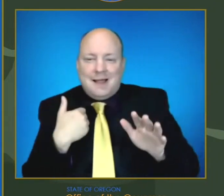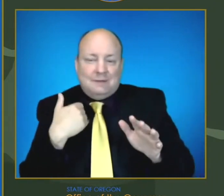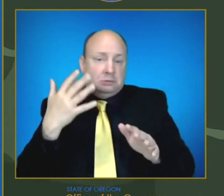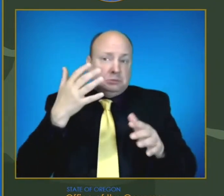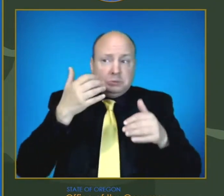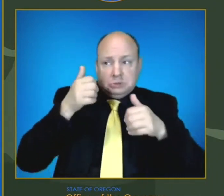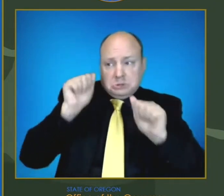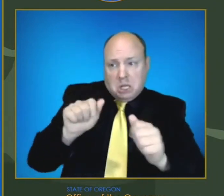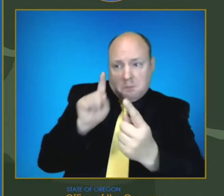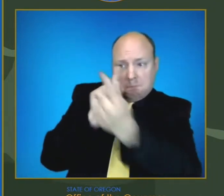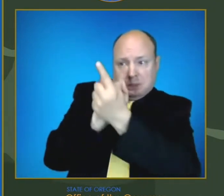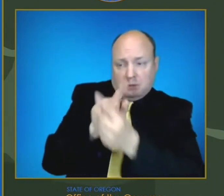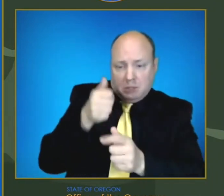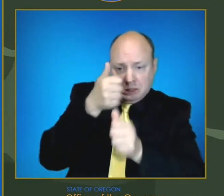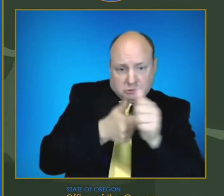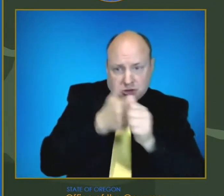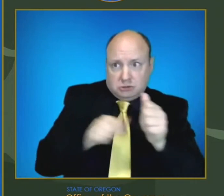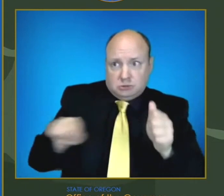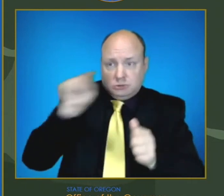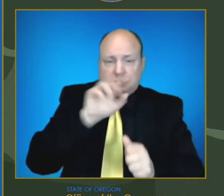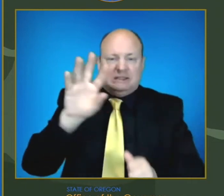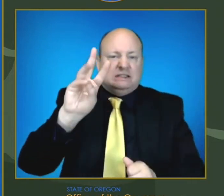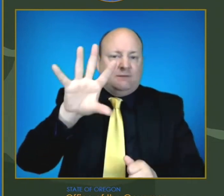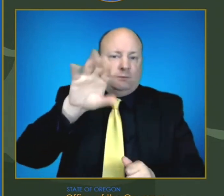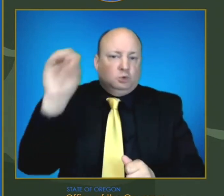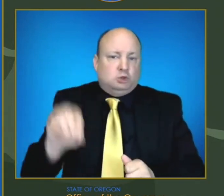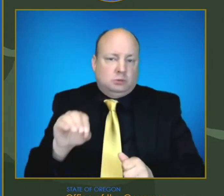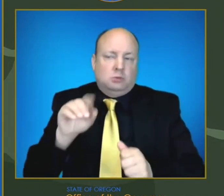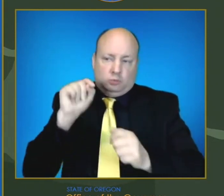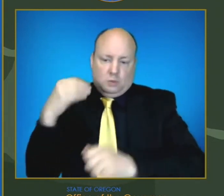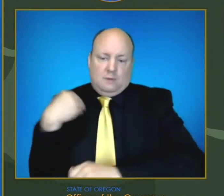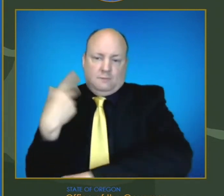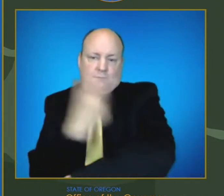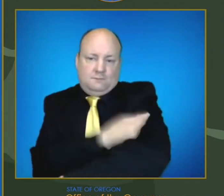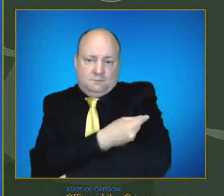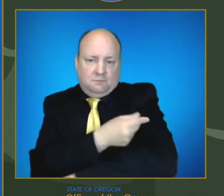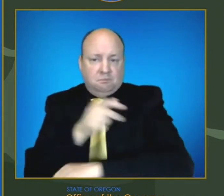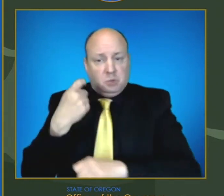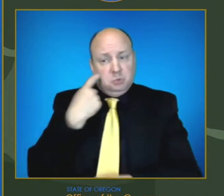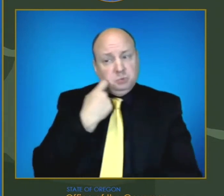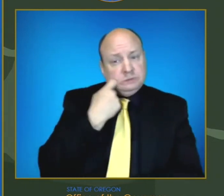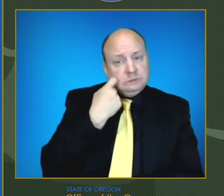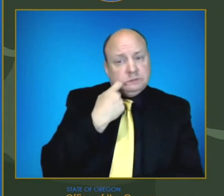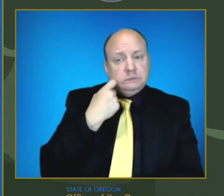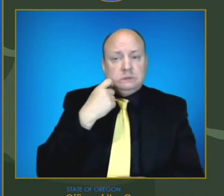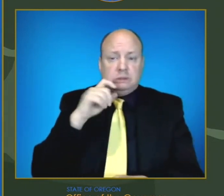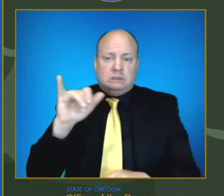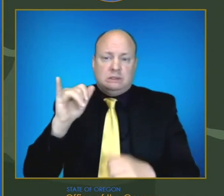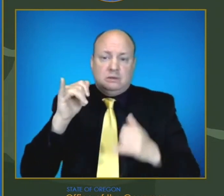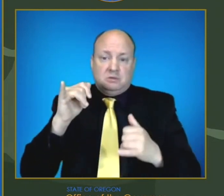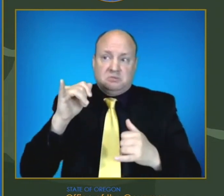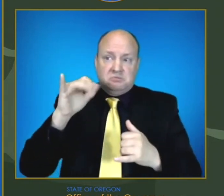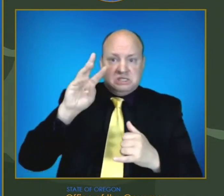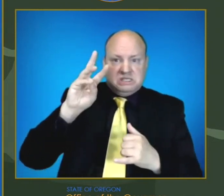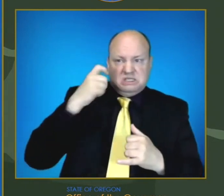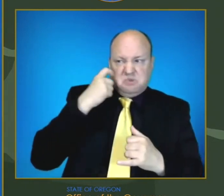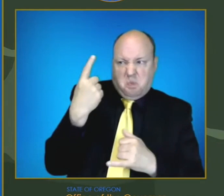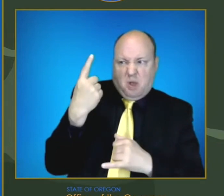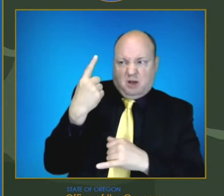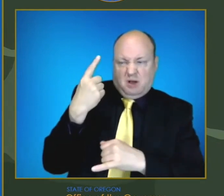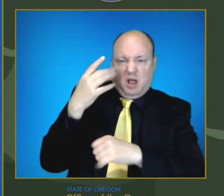ahead, we know other counties have reached the 65% threshold since last week, or they are on pace to do so. Multnomah County is now